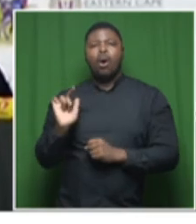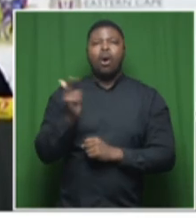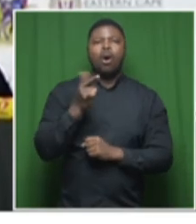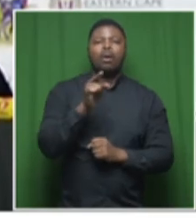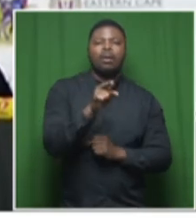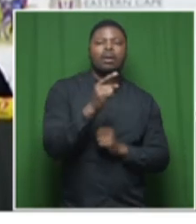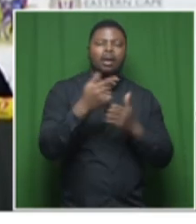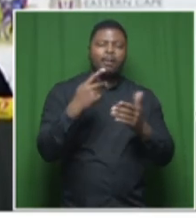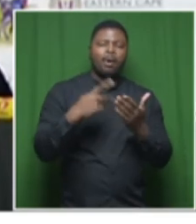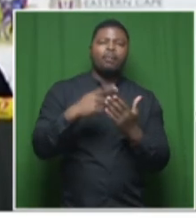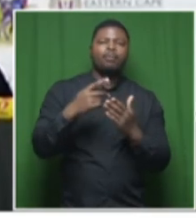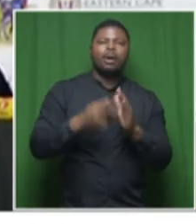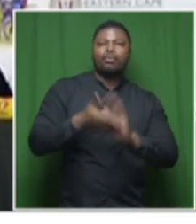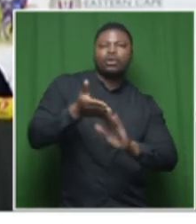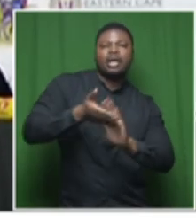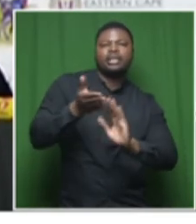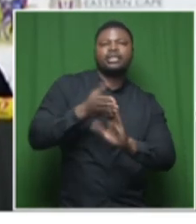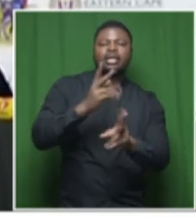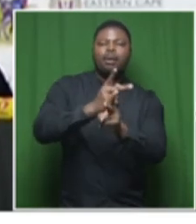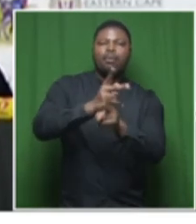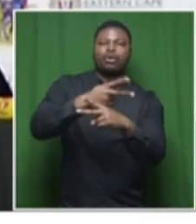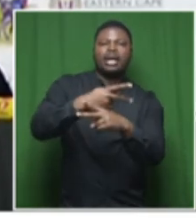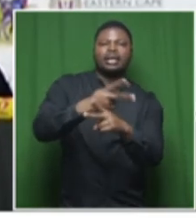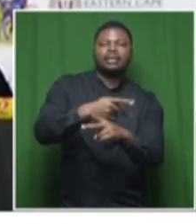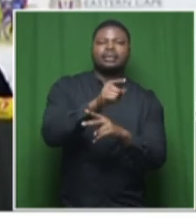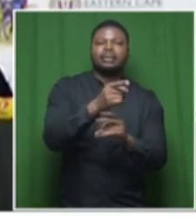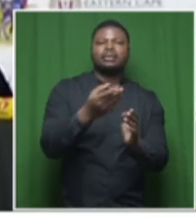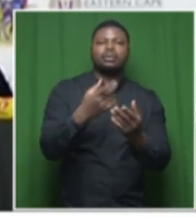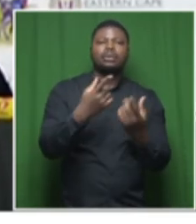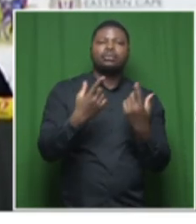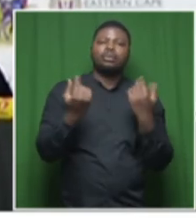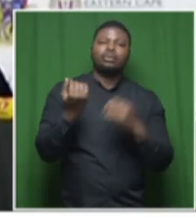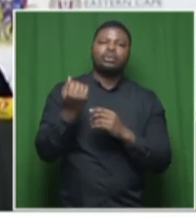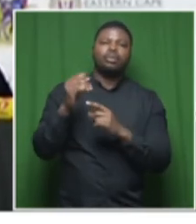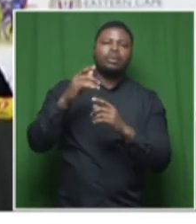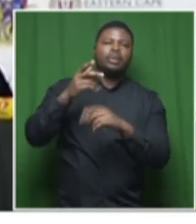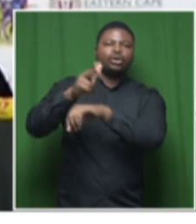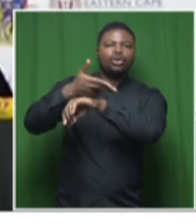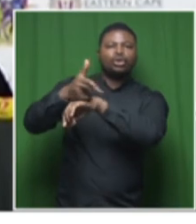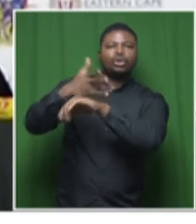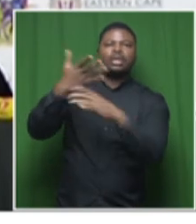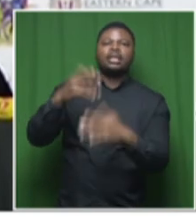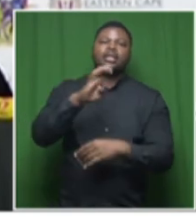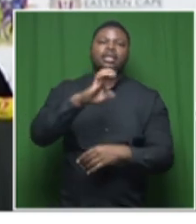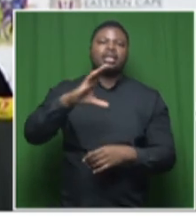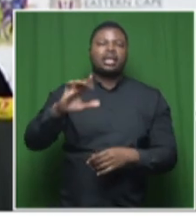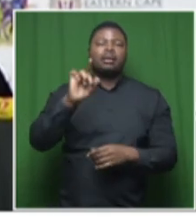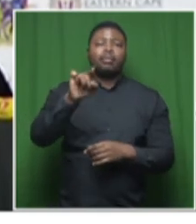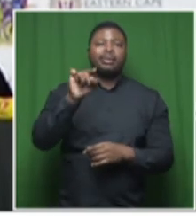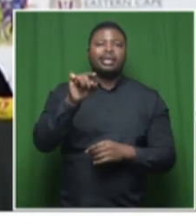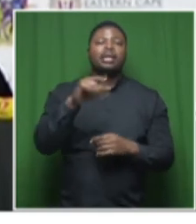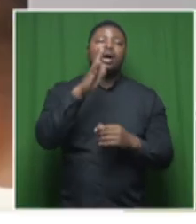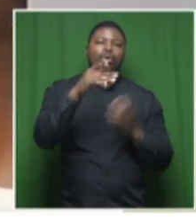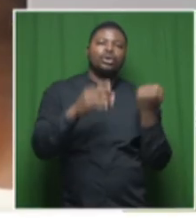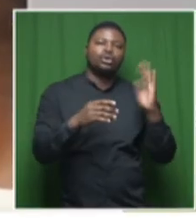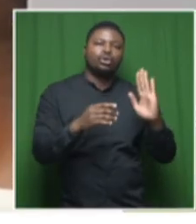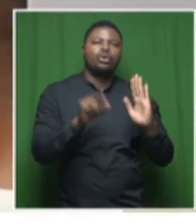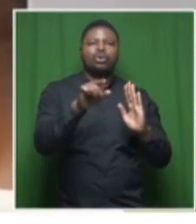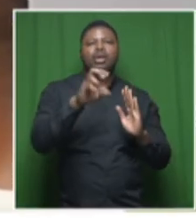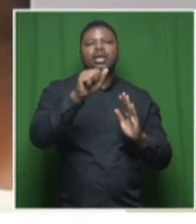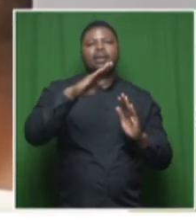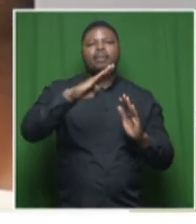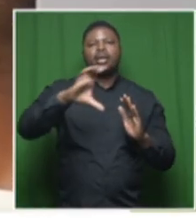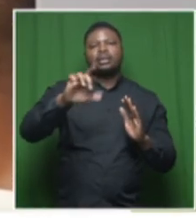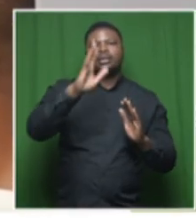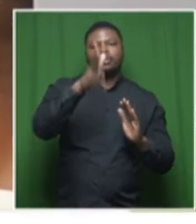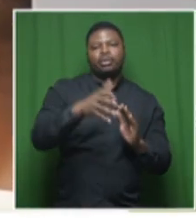drama series that will be produced and shot in the Eastern Cape will essentially find their way on SABC platform.